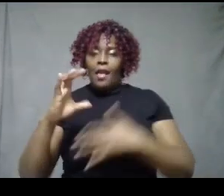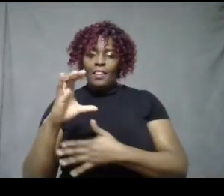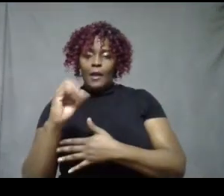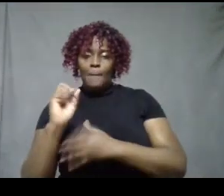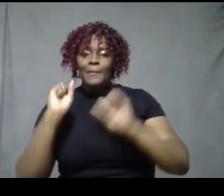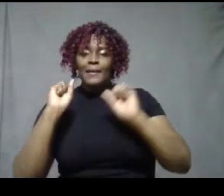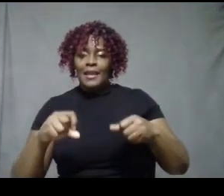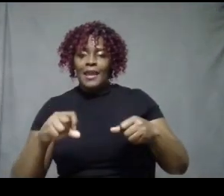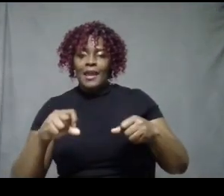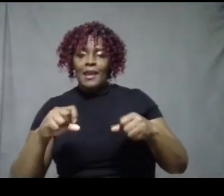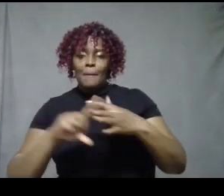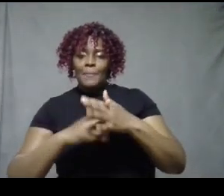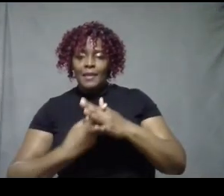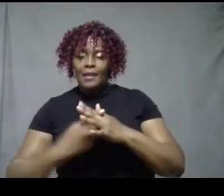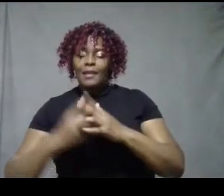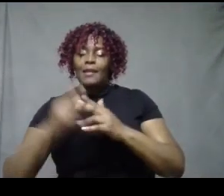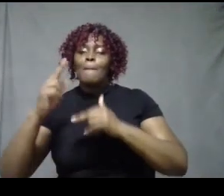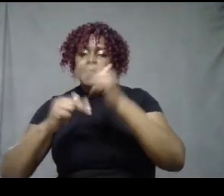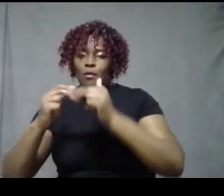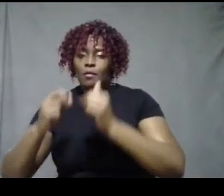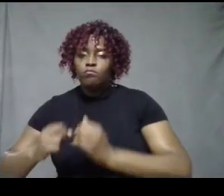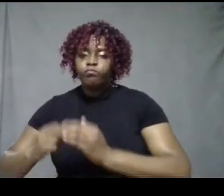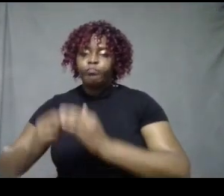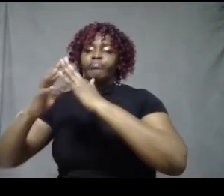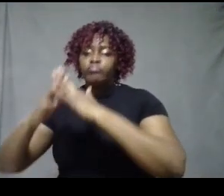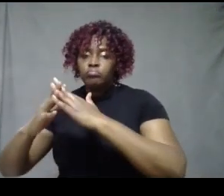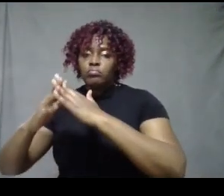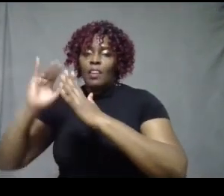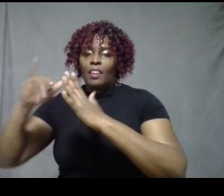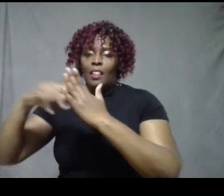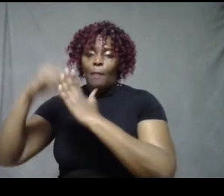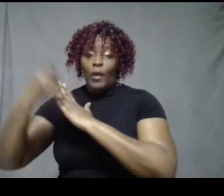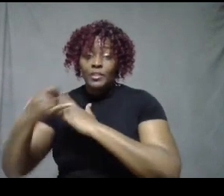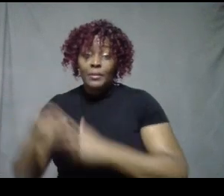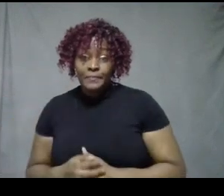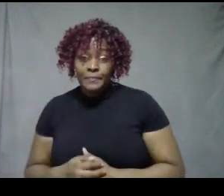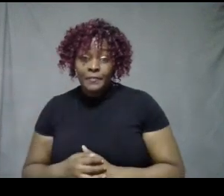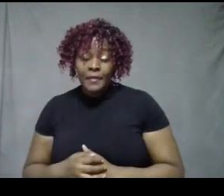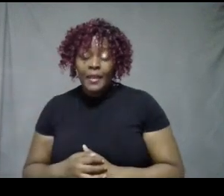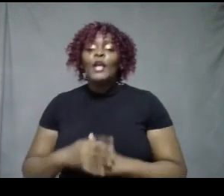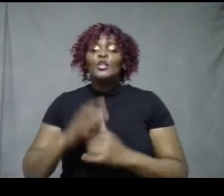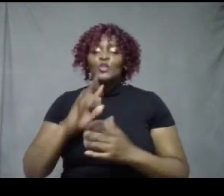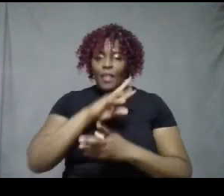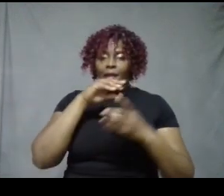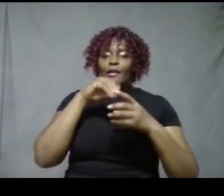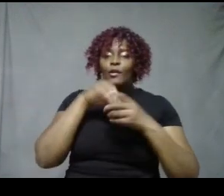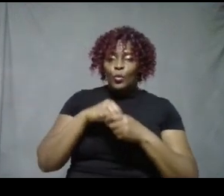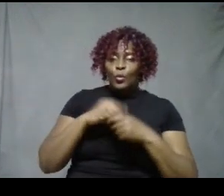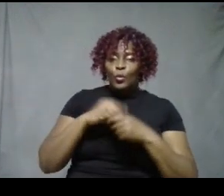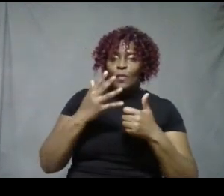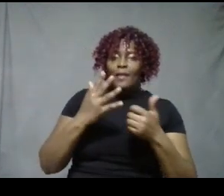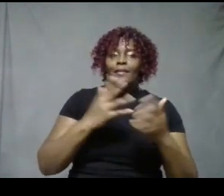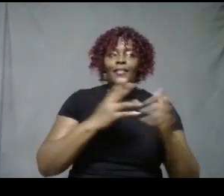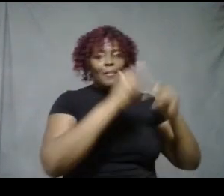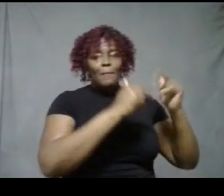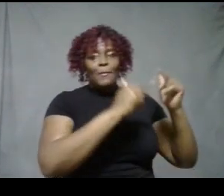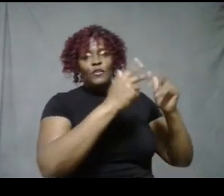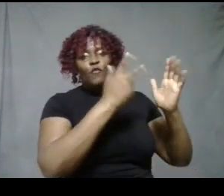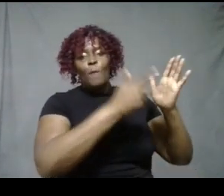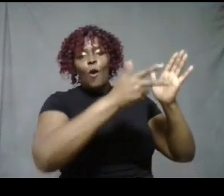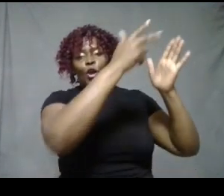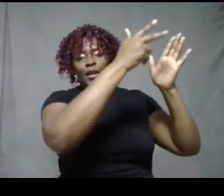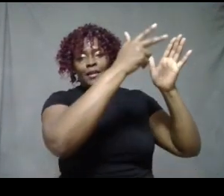initiate construction of the project. That would include, of course, the parking garages that were